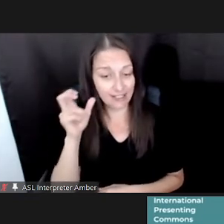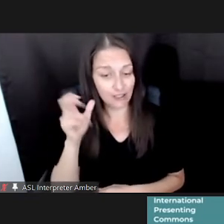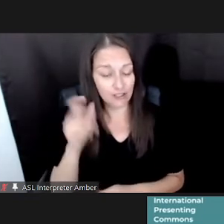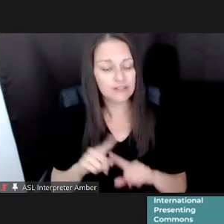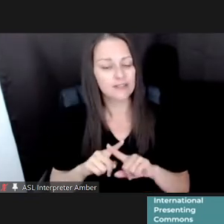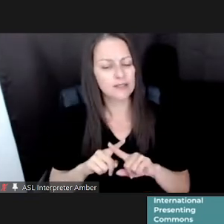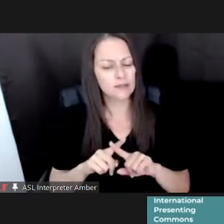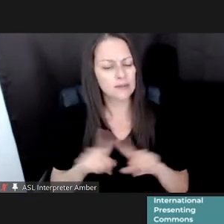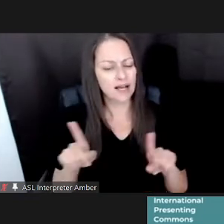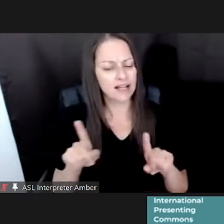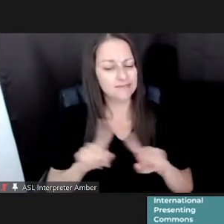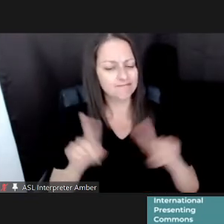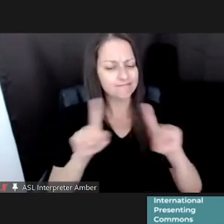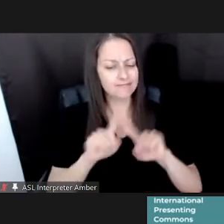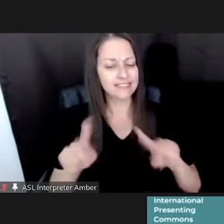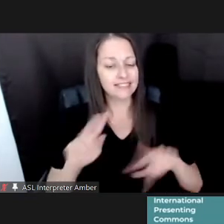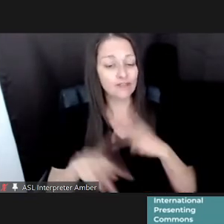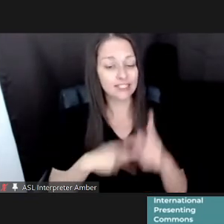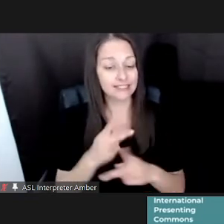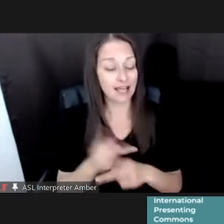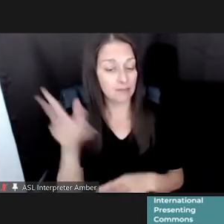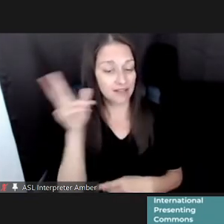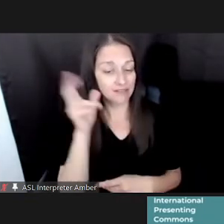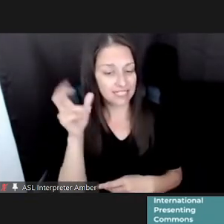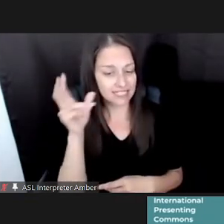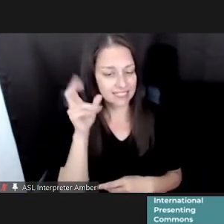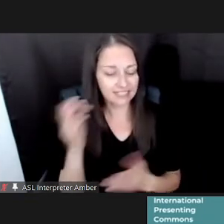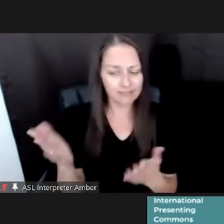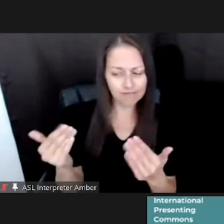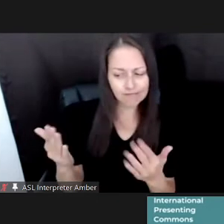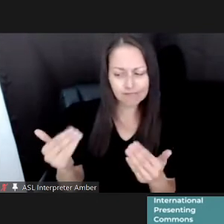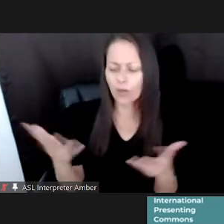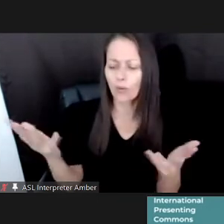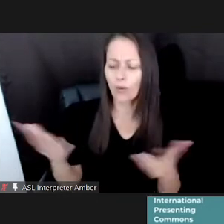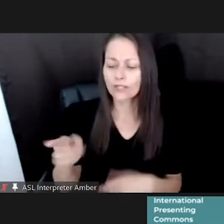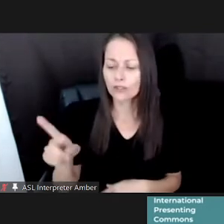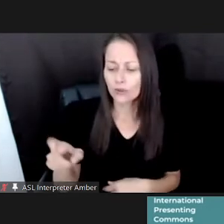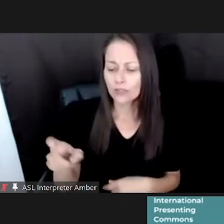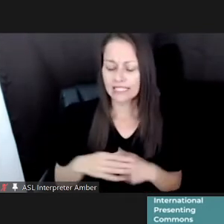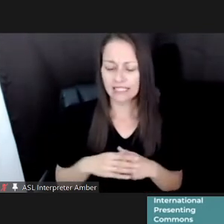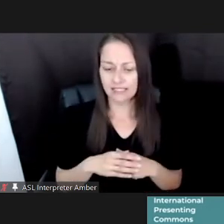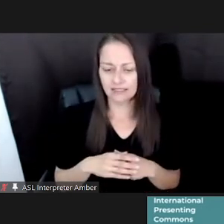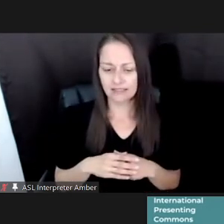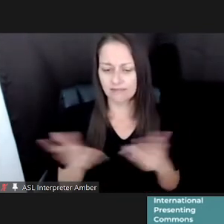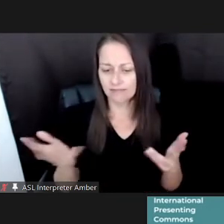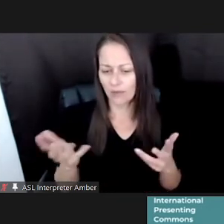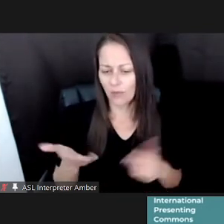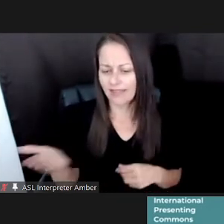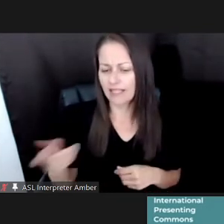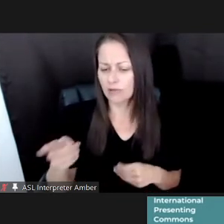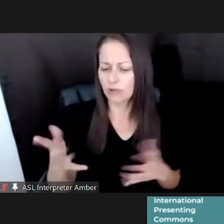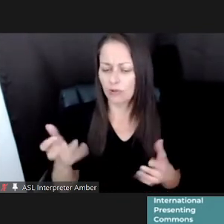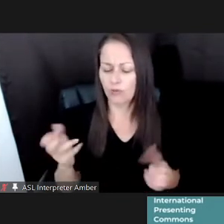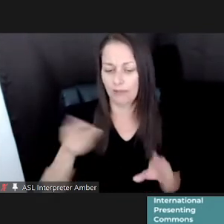listening to what they need, to what they need to participate in, what's going to